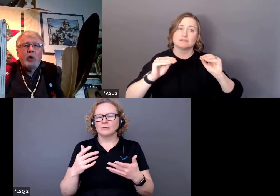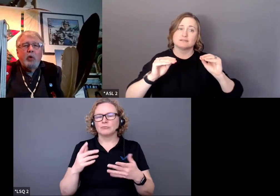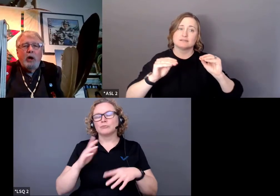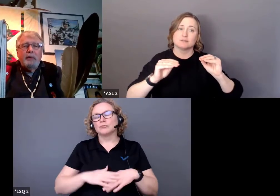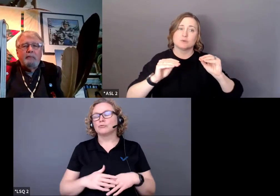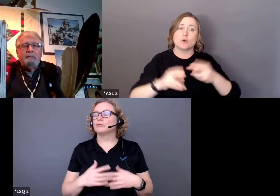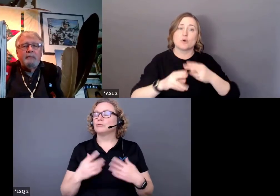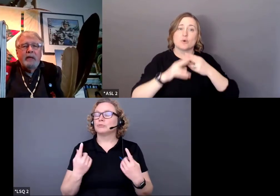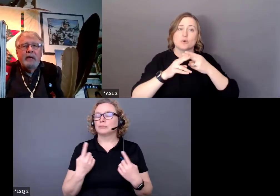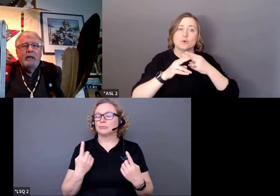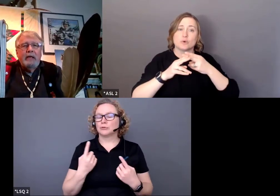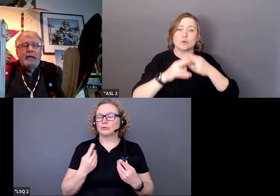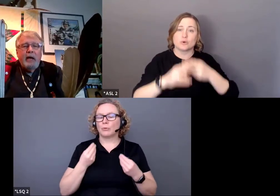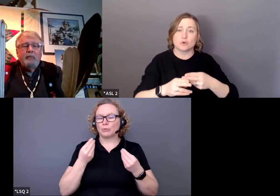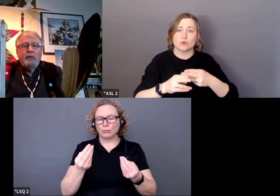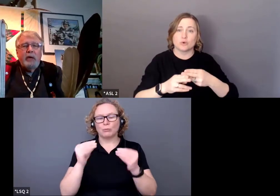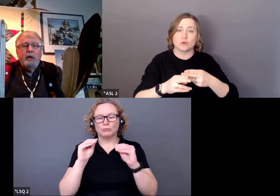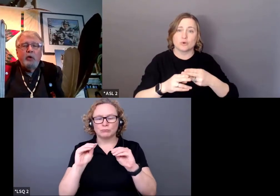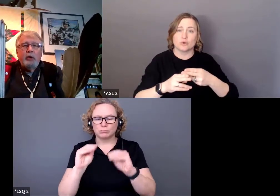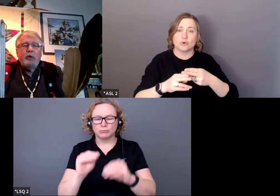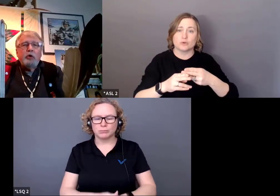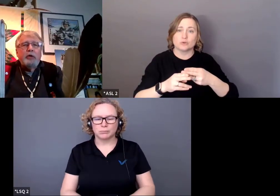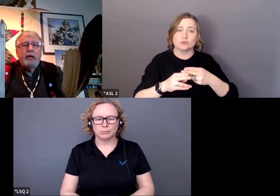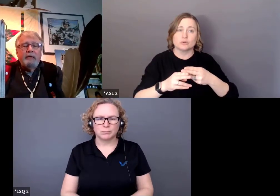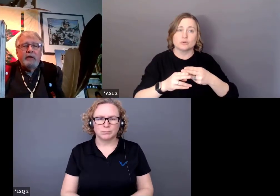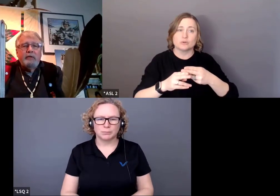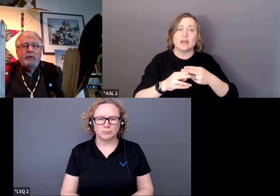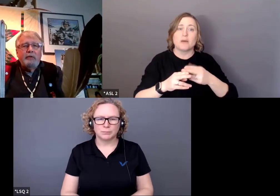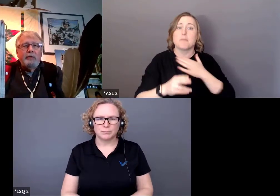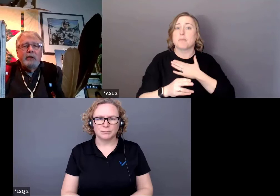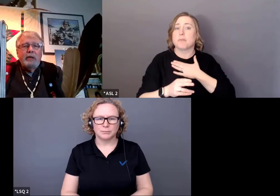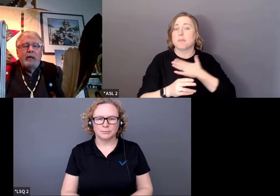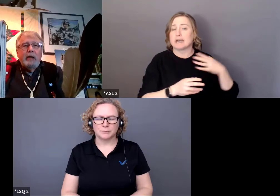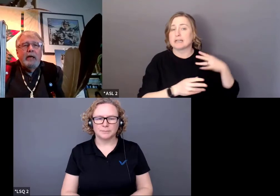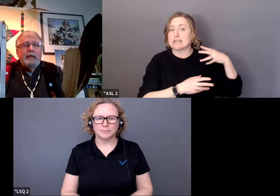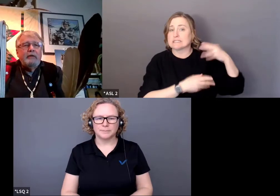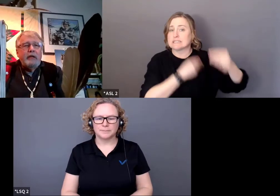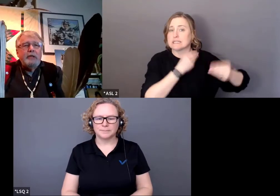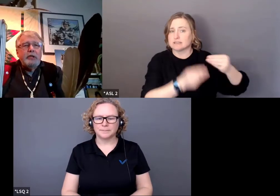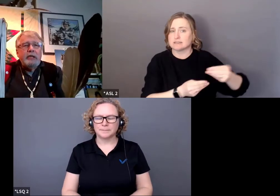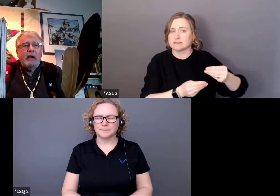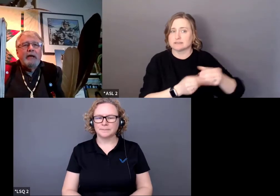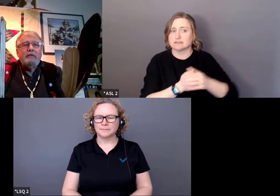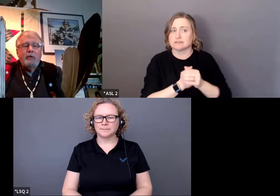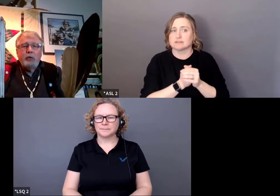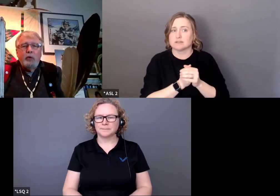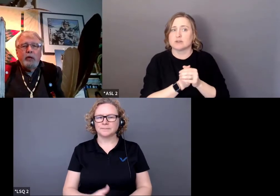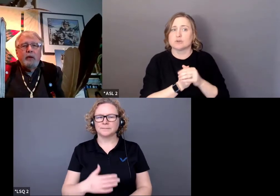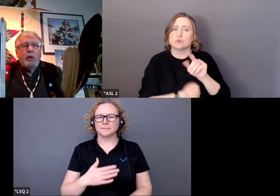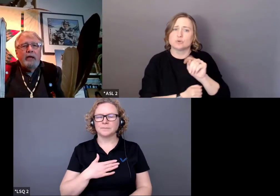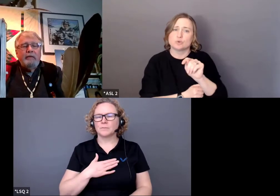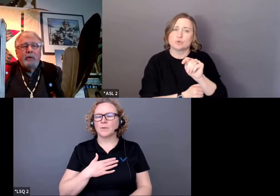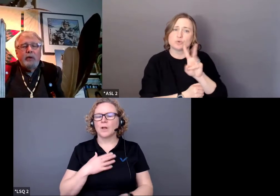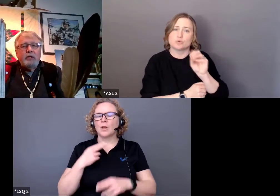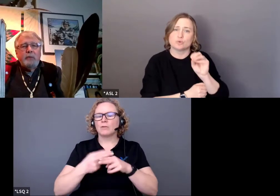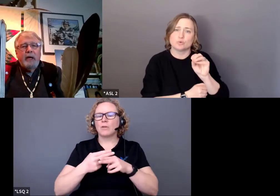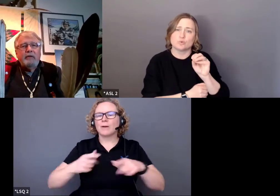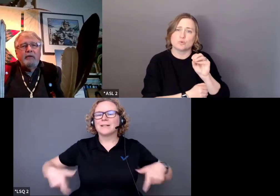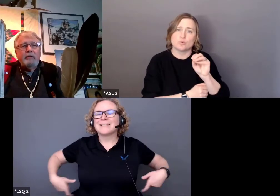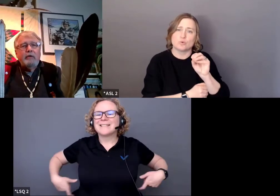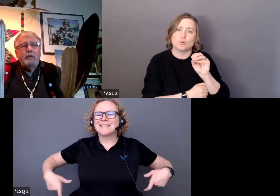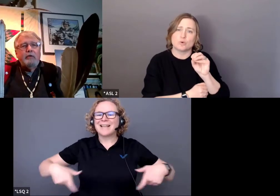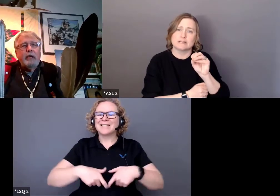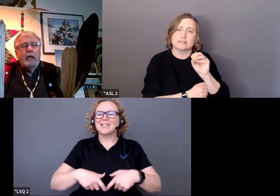the Two-Row Wampum. It comes from my Haudenosaunee ancestors, and this teaching ties to the ways in which